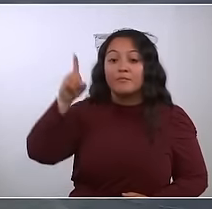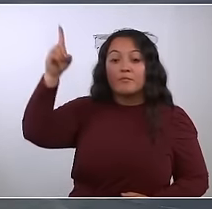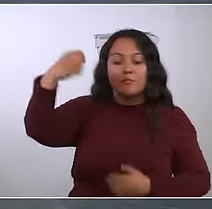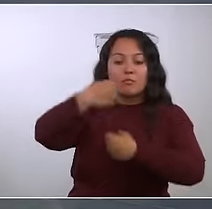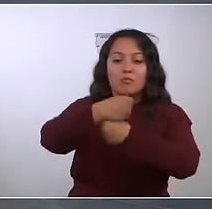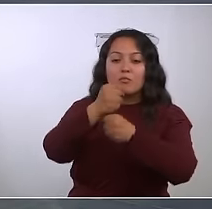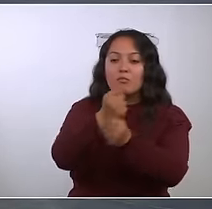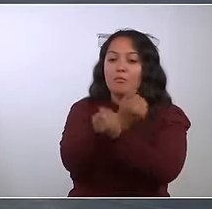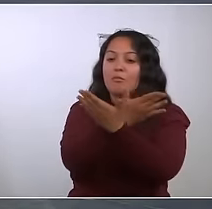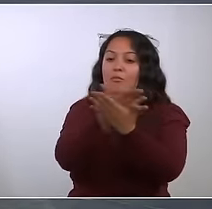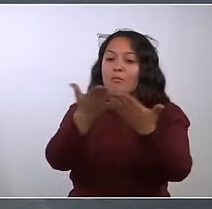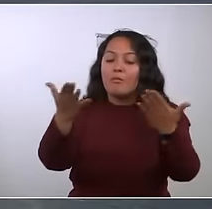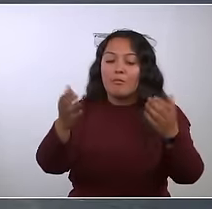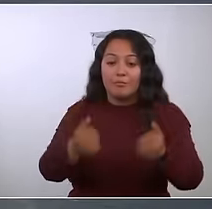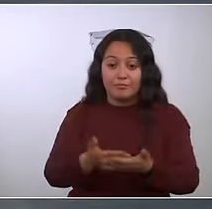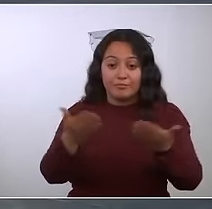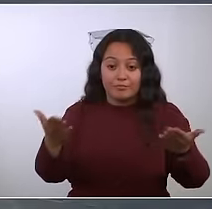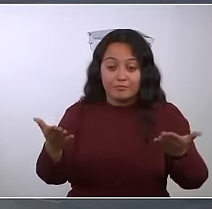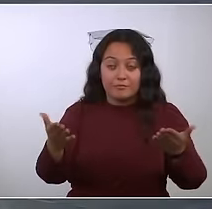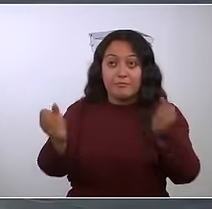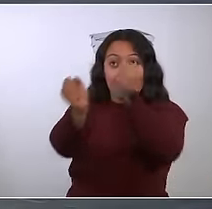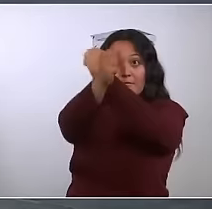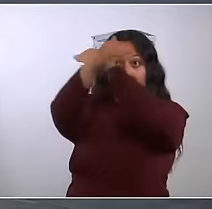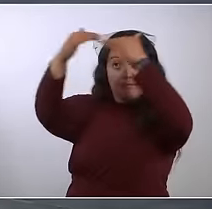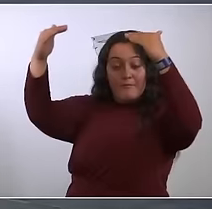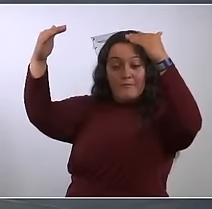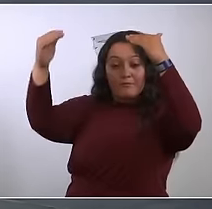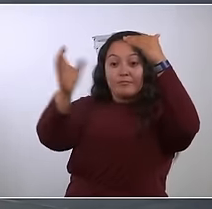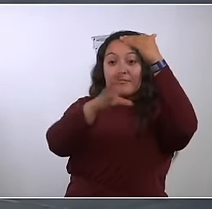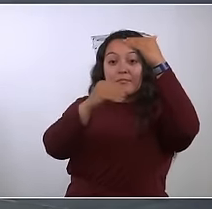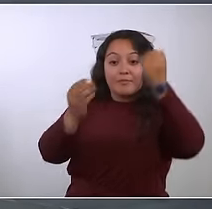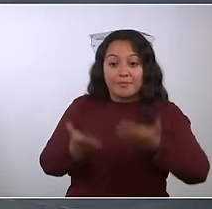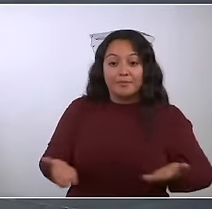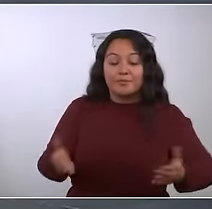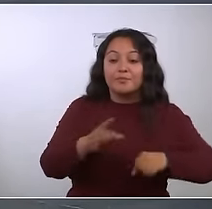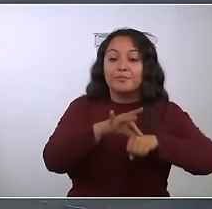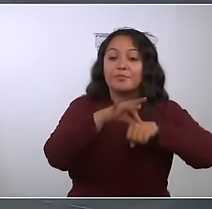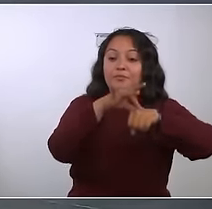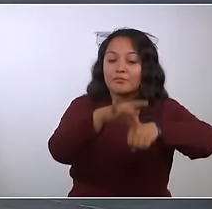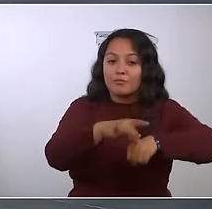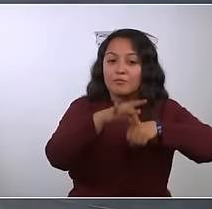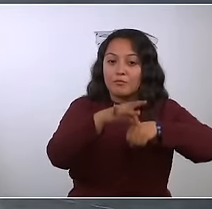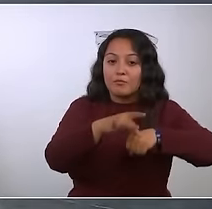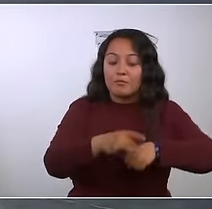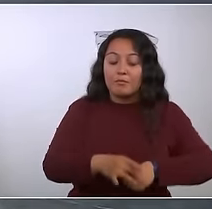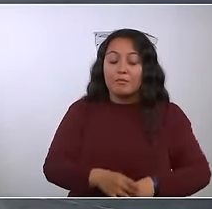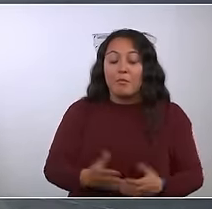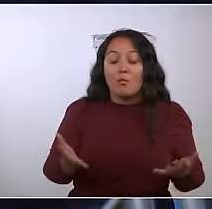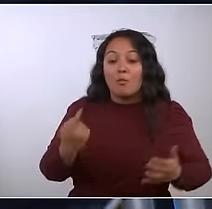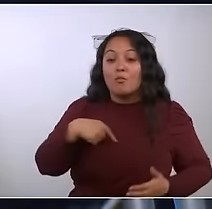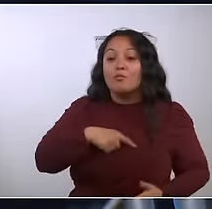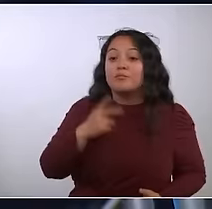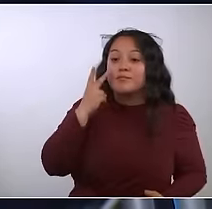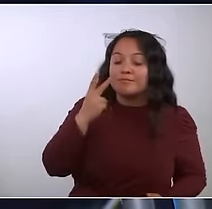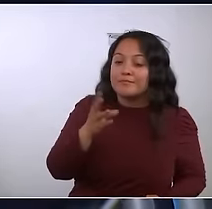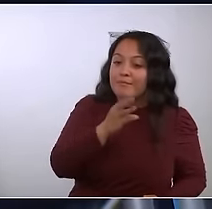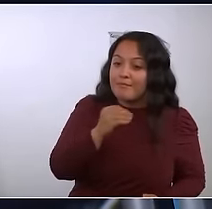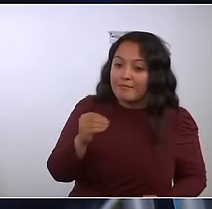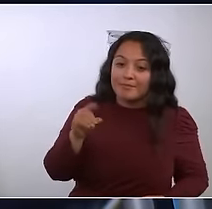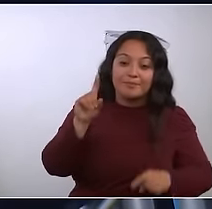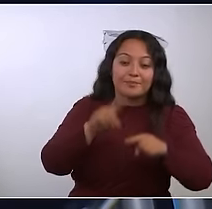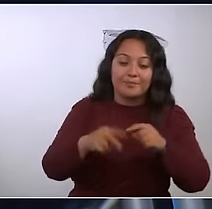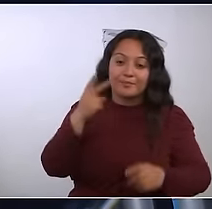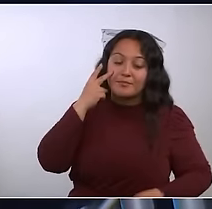things were las created, que están en los cielos, that are in heaven, y las que hay en la tierra, and on earth, visibles, visible, e invisibles, and invisible,